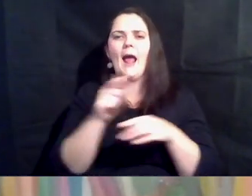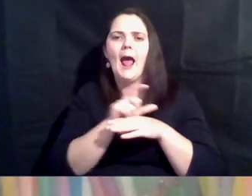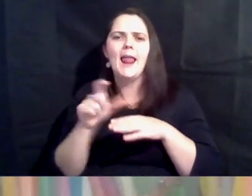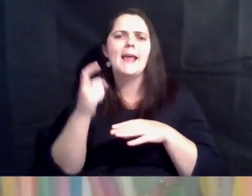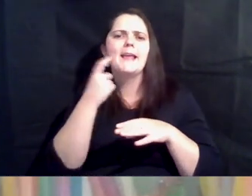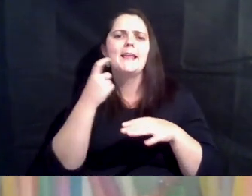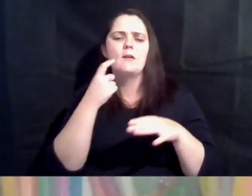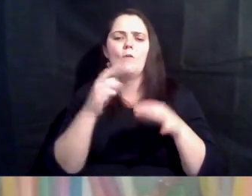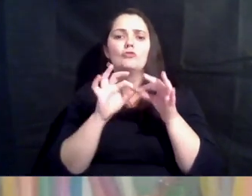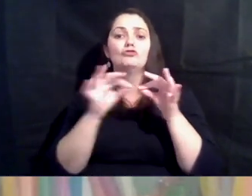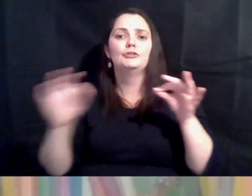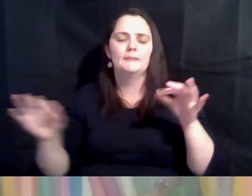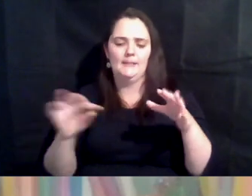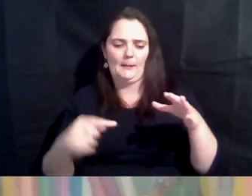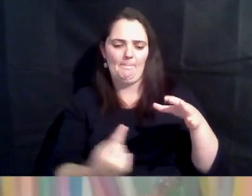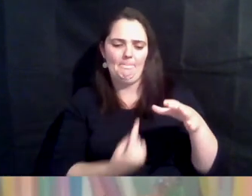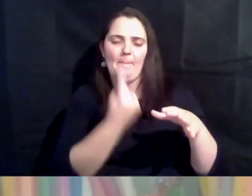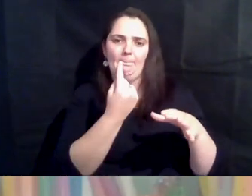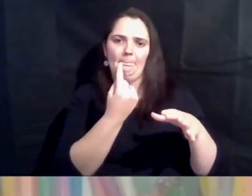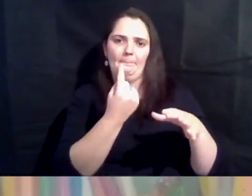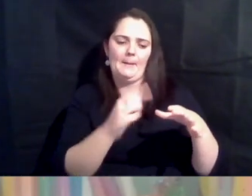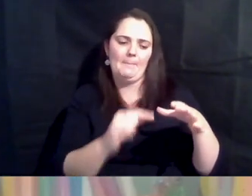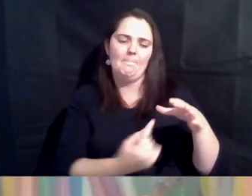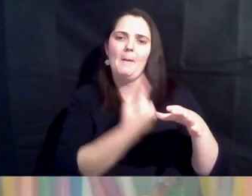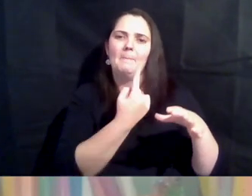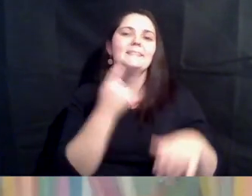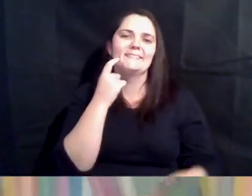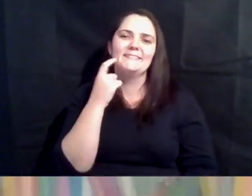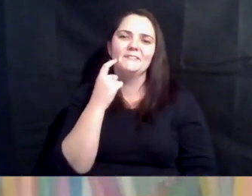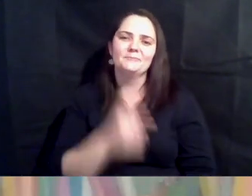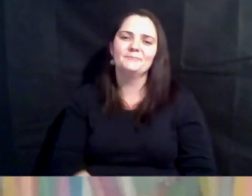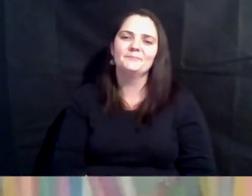So I'm going to do that to all the dots. This reminds me of when you were in